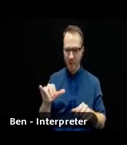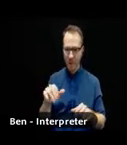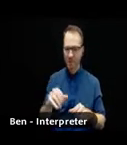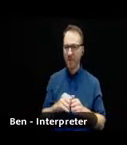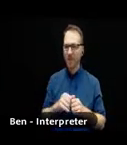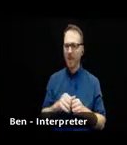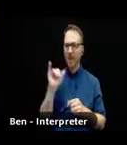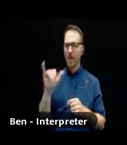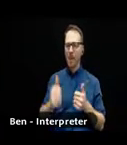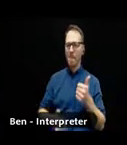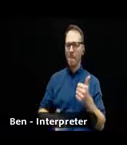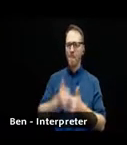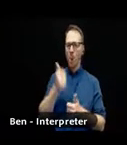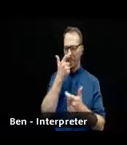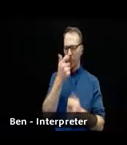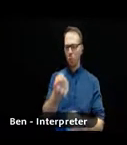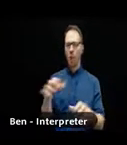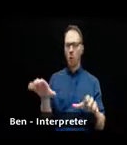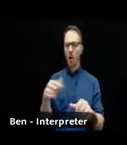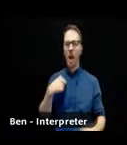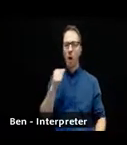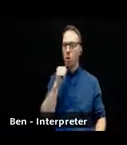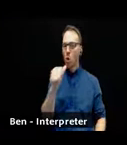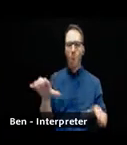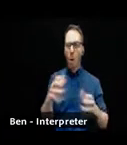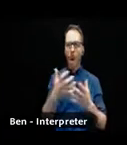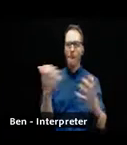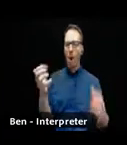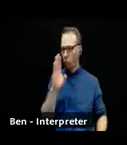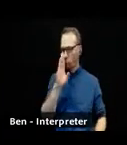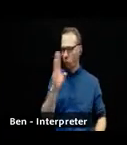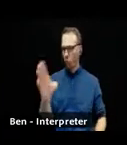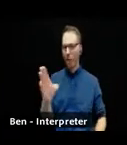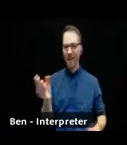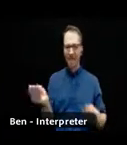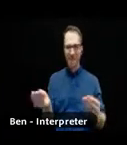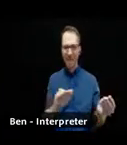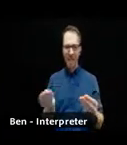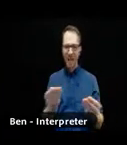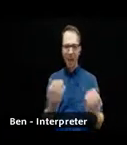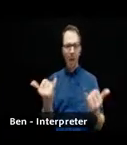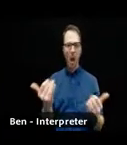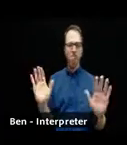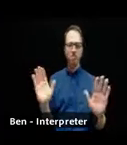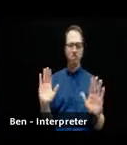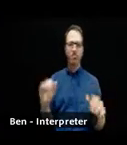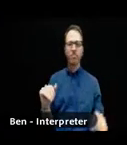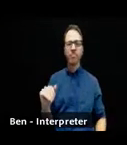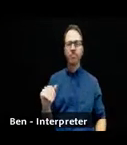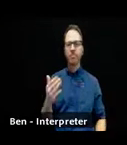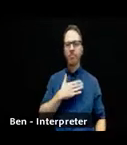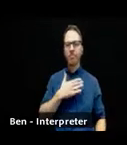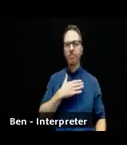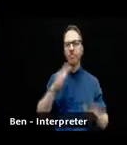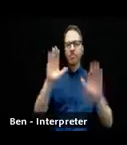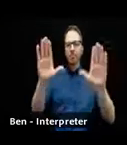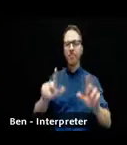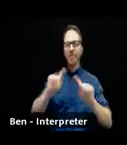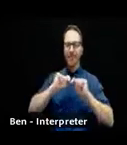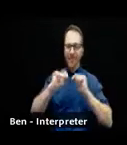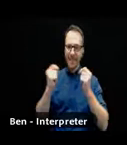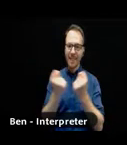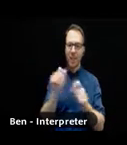most interested in doing. I don't actually do too much direct facilitation right now, because my amazing team is